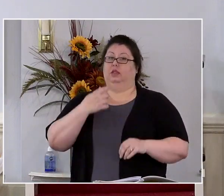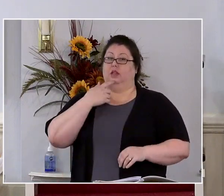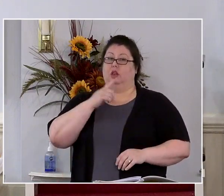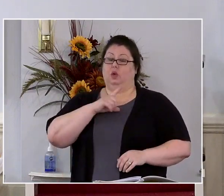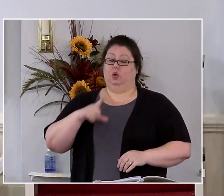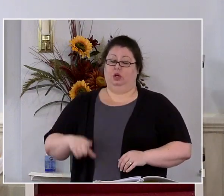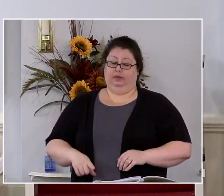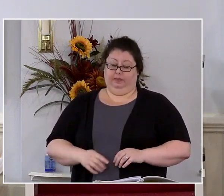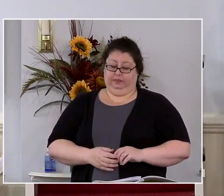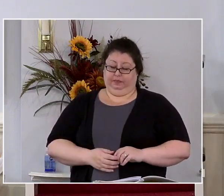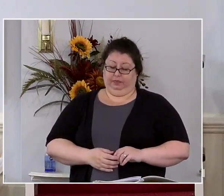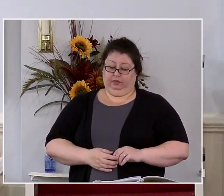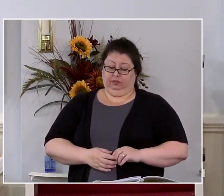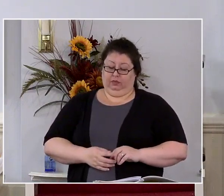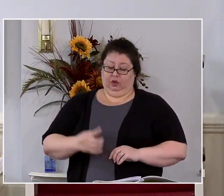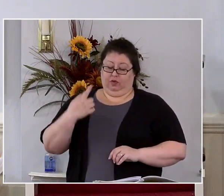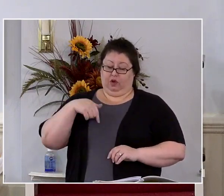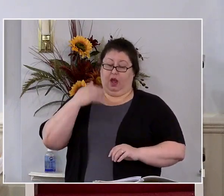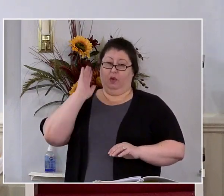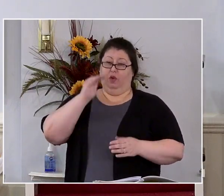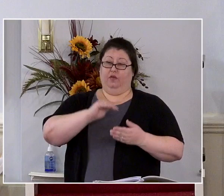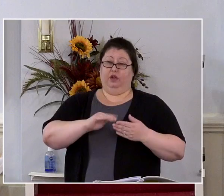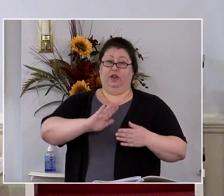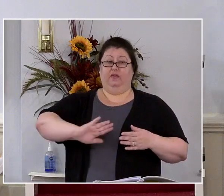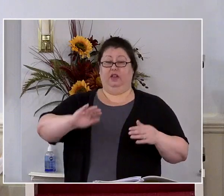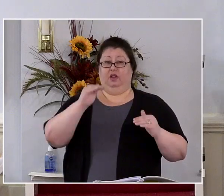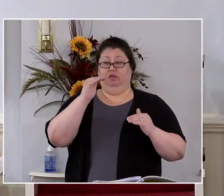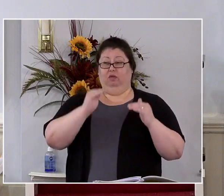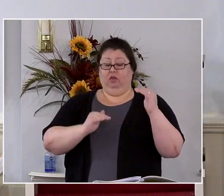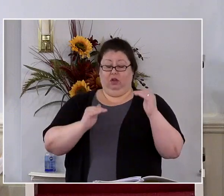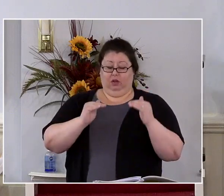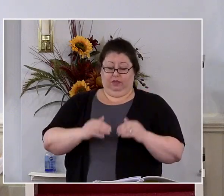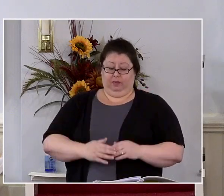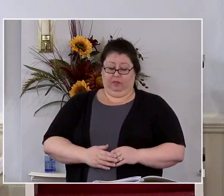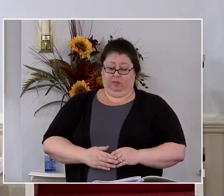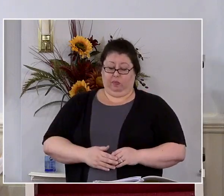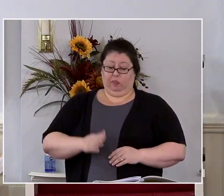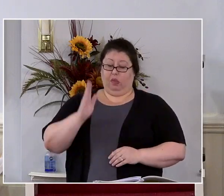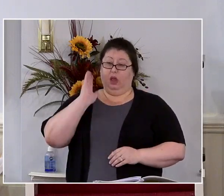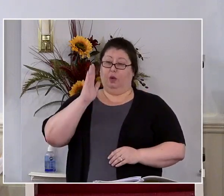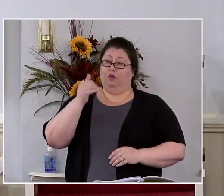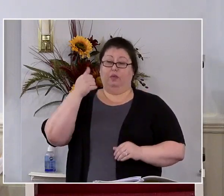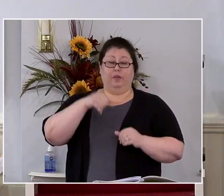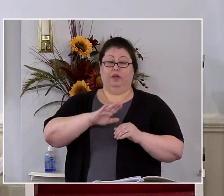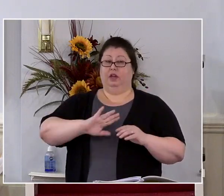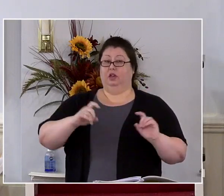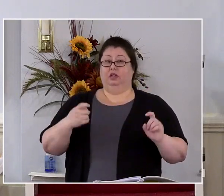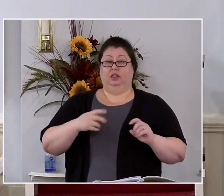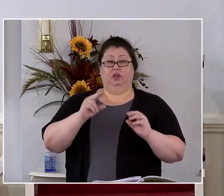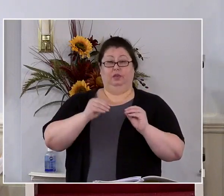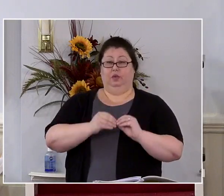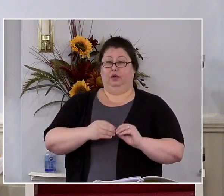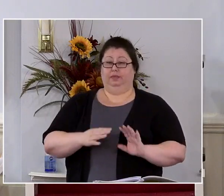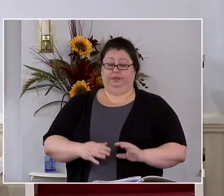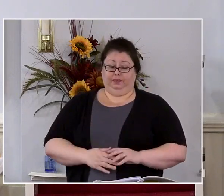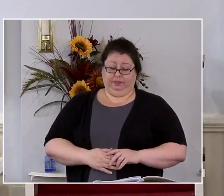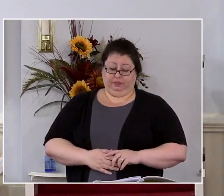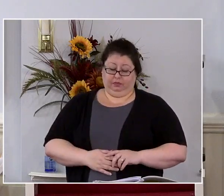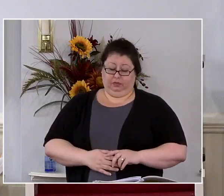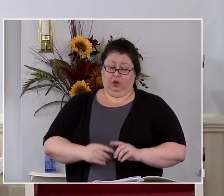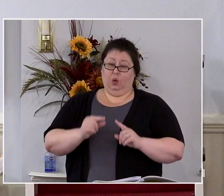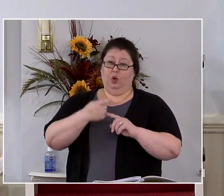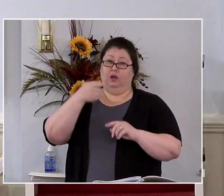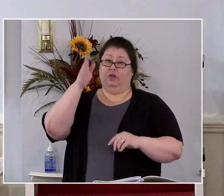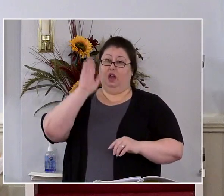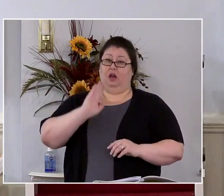Lord. For I will forgive their iniquity and remember their sin no more. Word